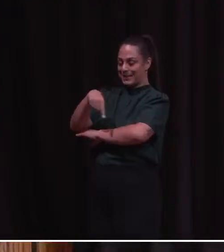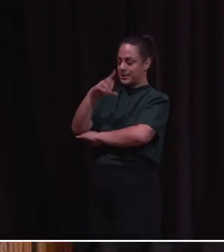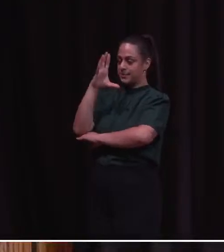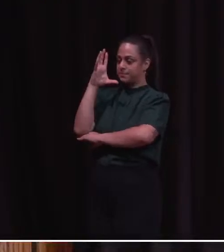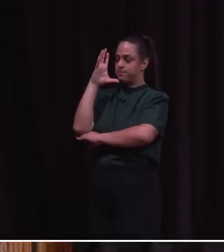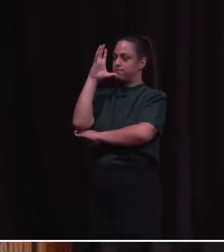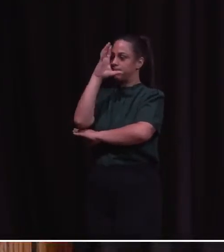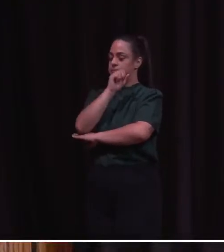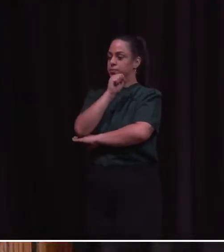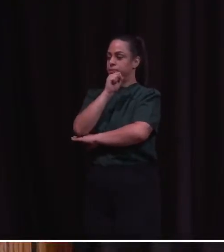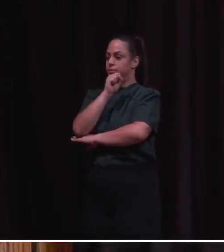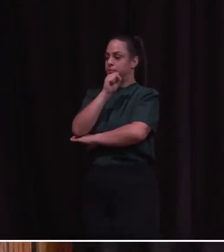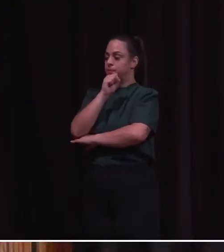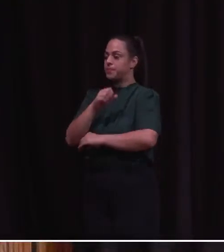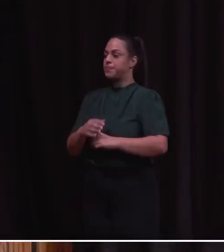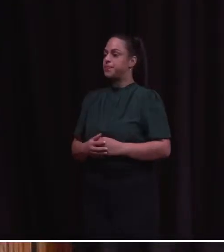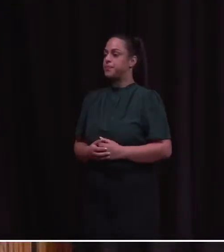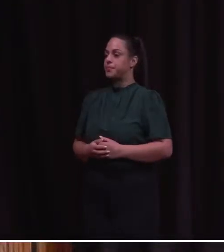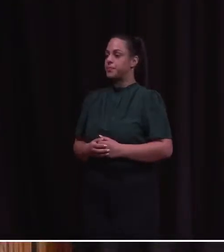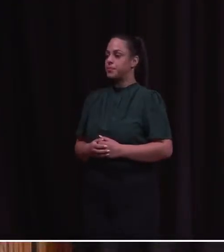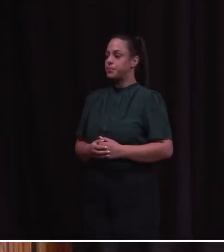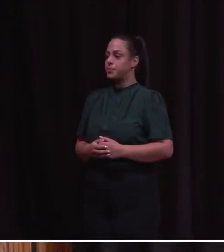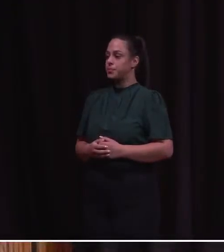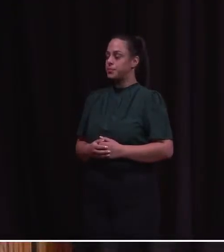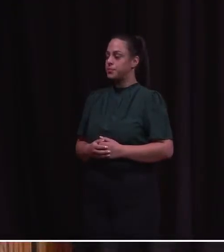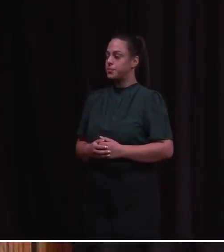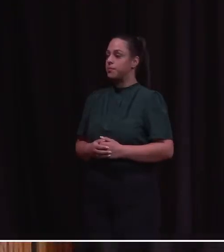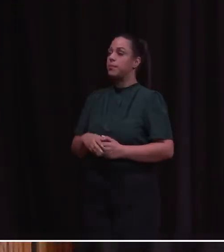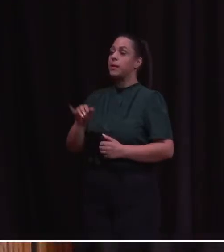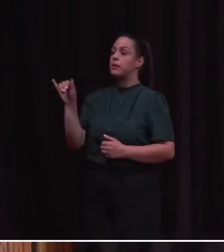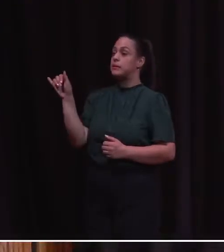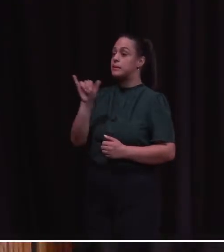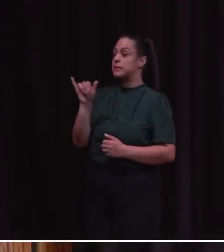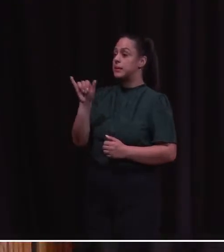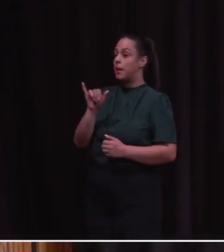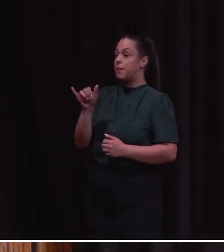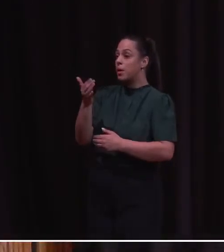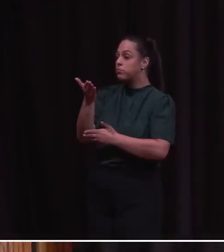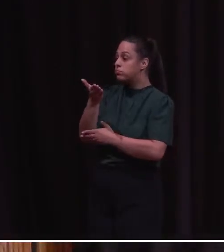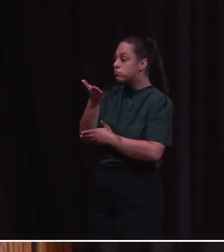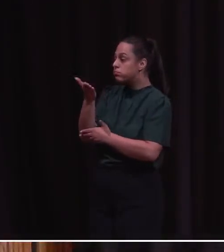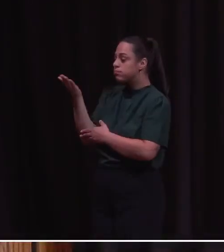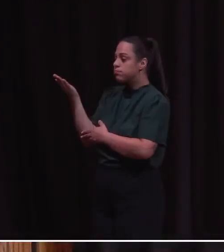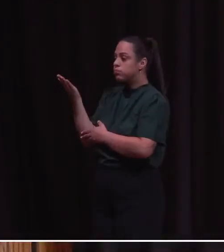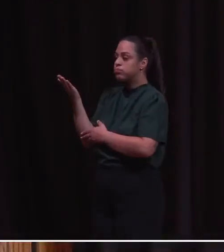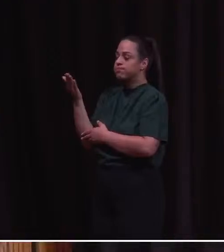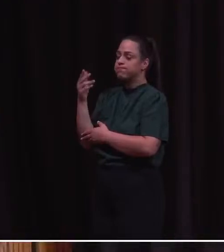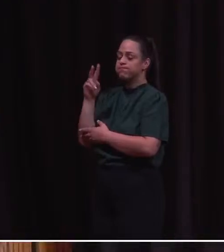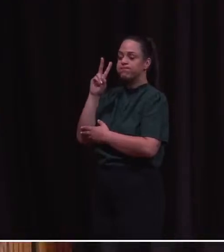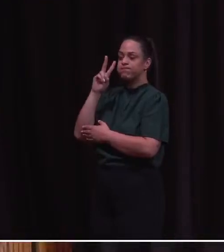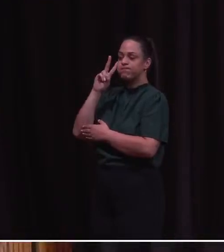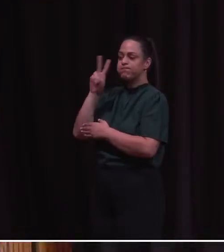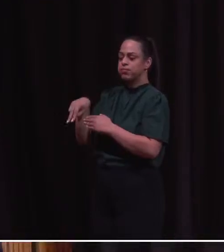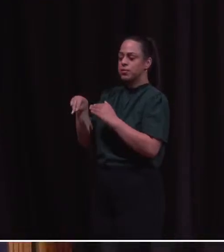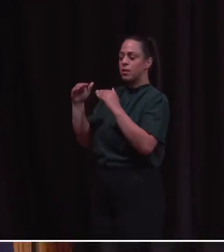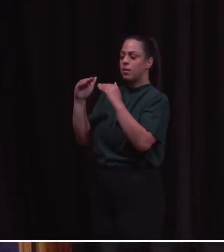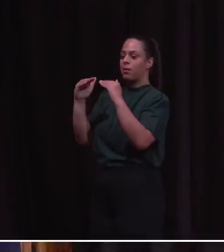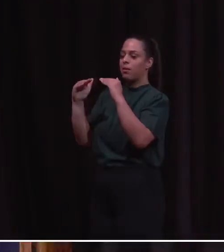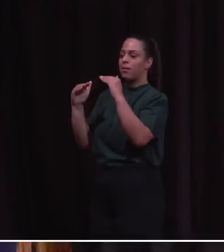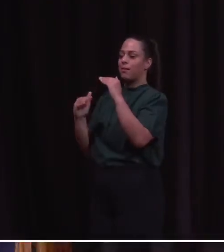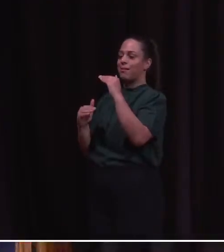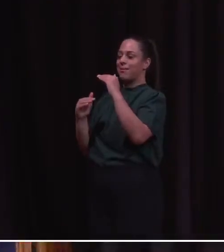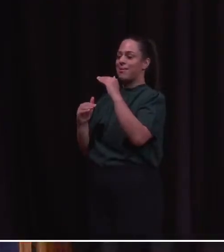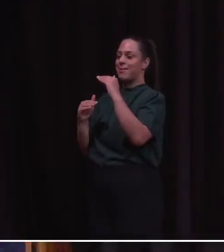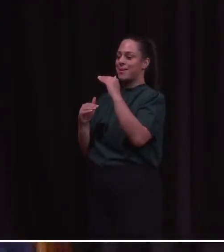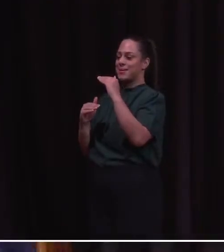in their own societies to study other women, it was their economic and racial dominance in the global